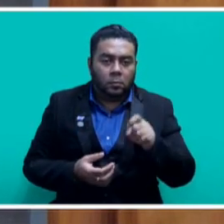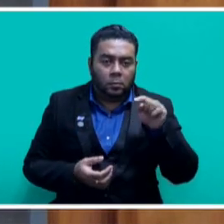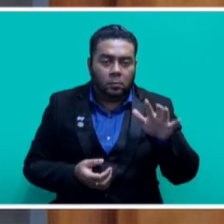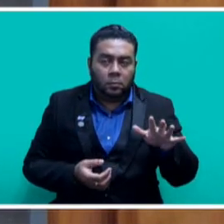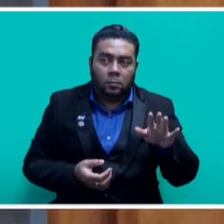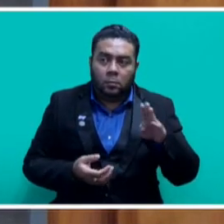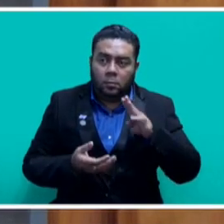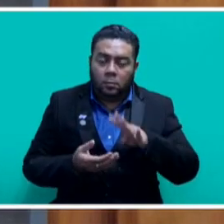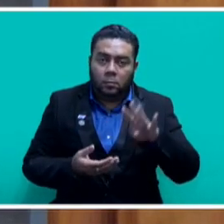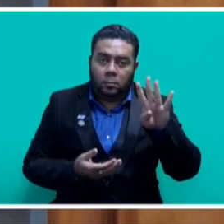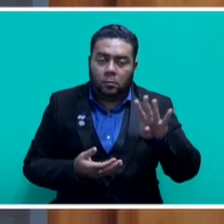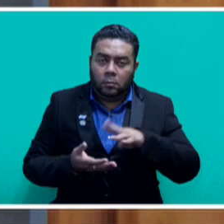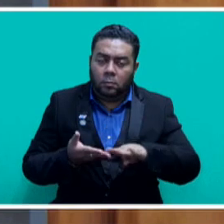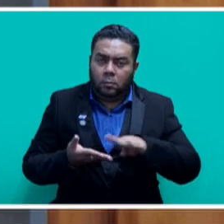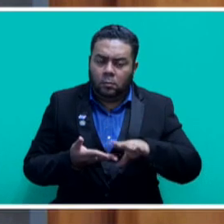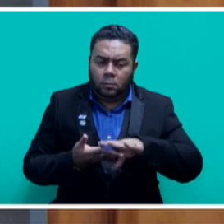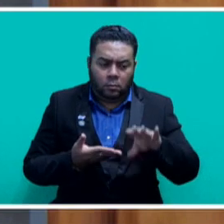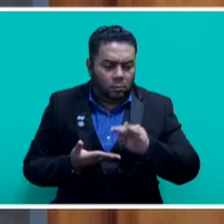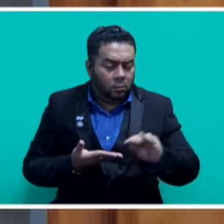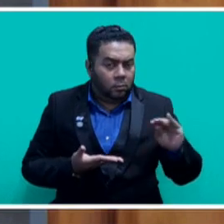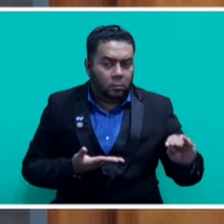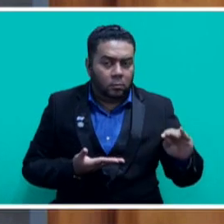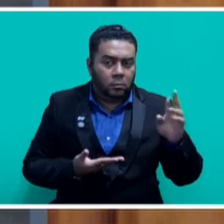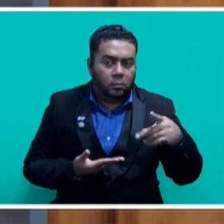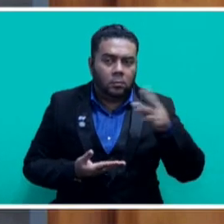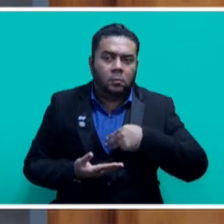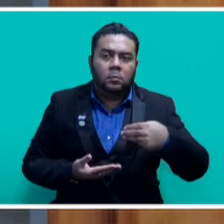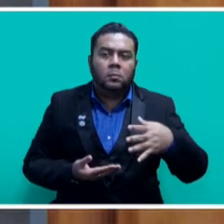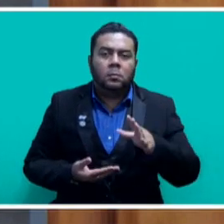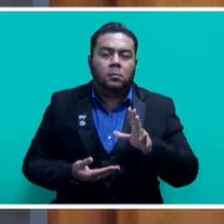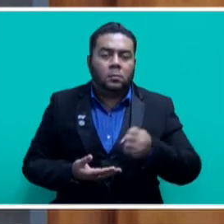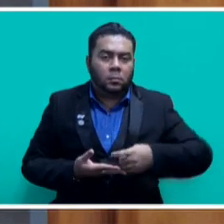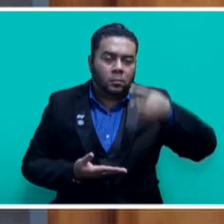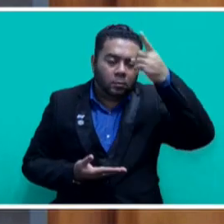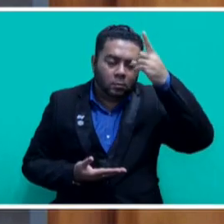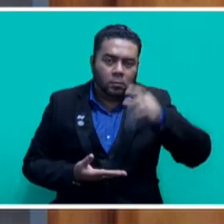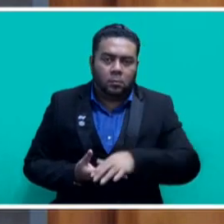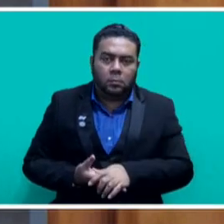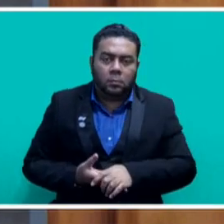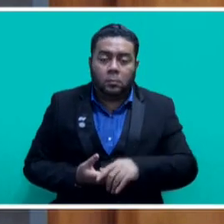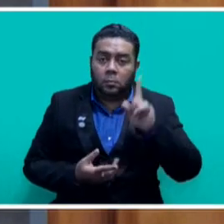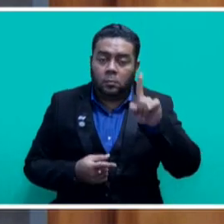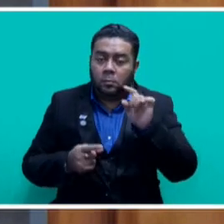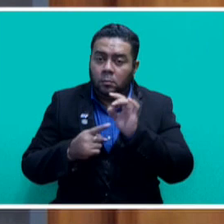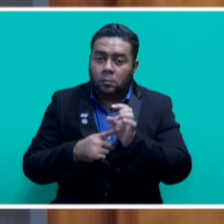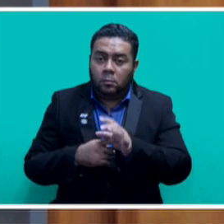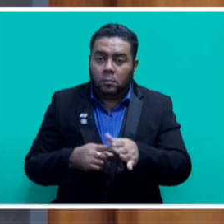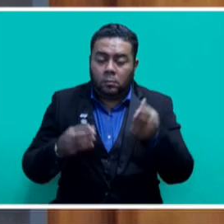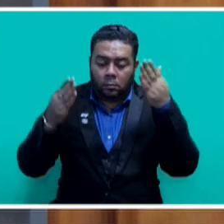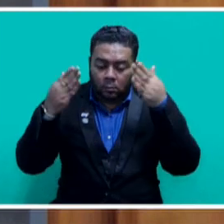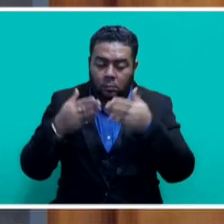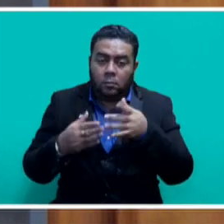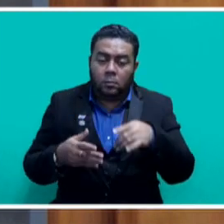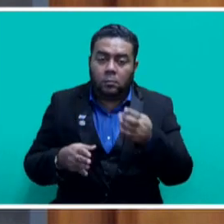505.4 million has been designated for the Ministry of Education. One of the key areas of focus for this